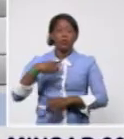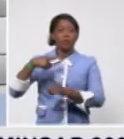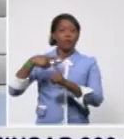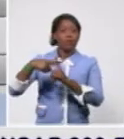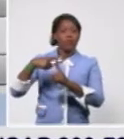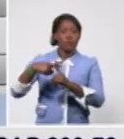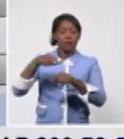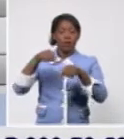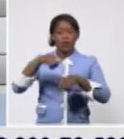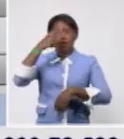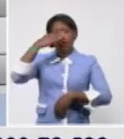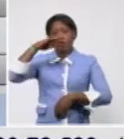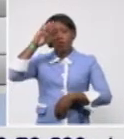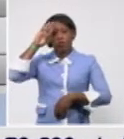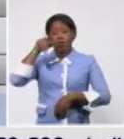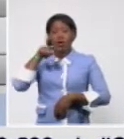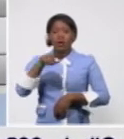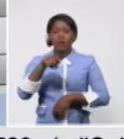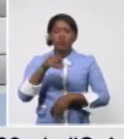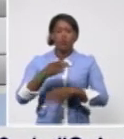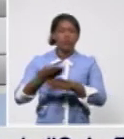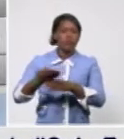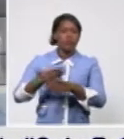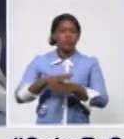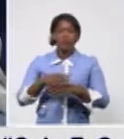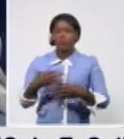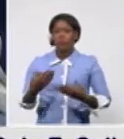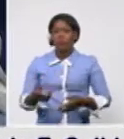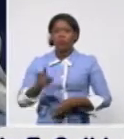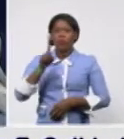pandemic began to